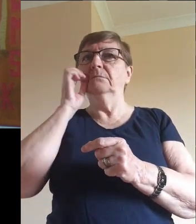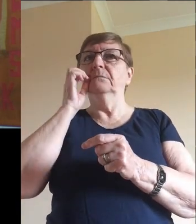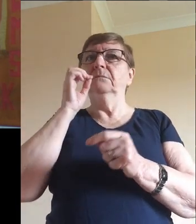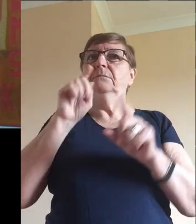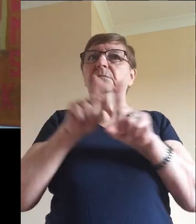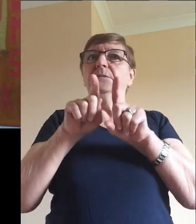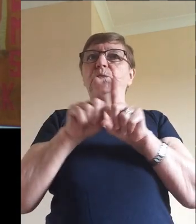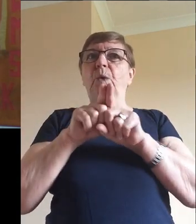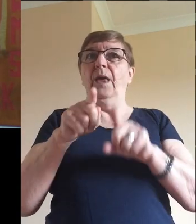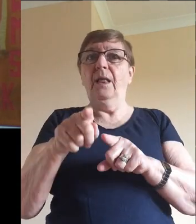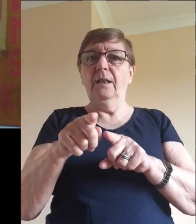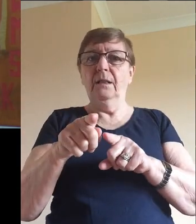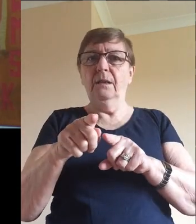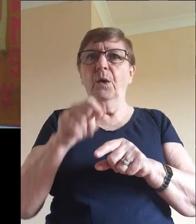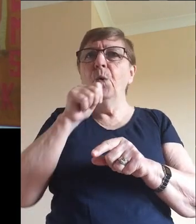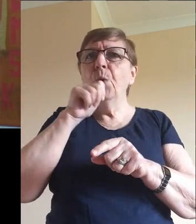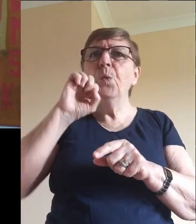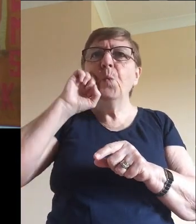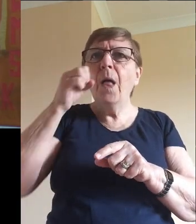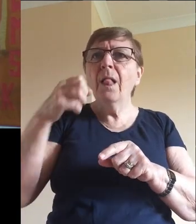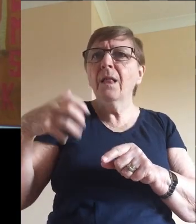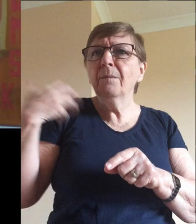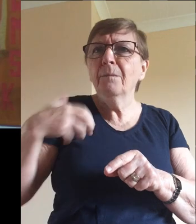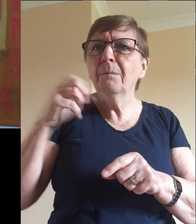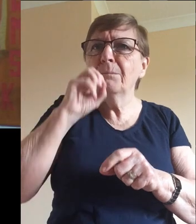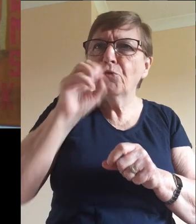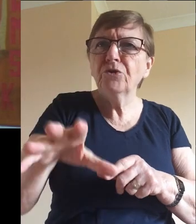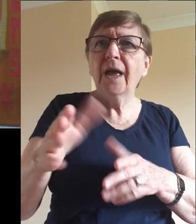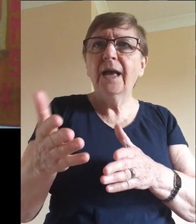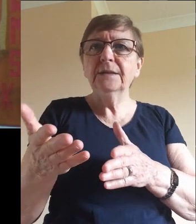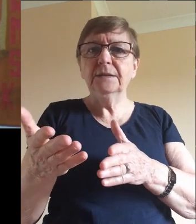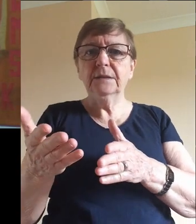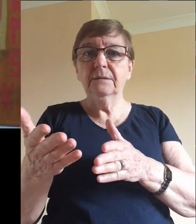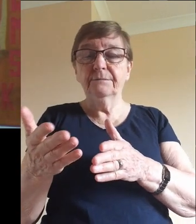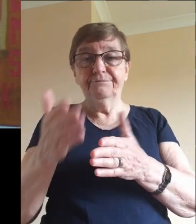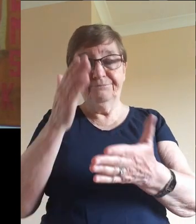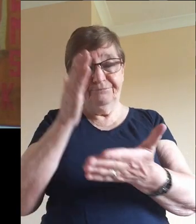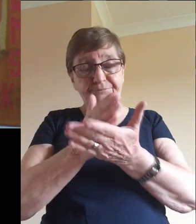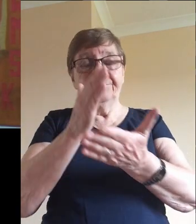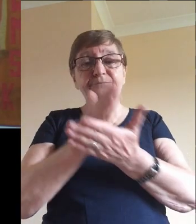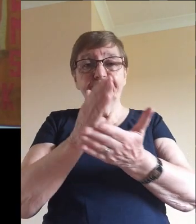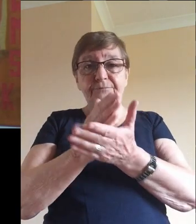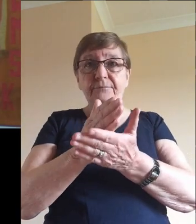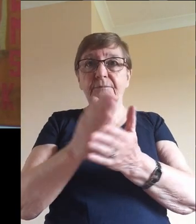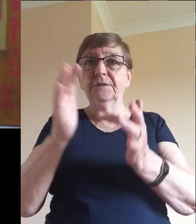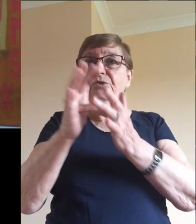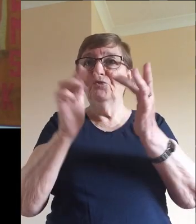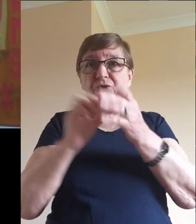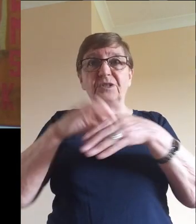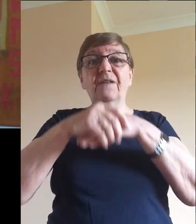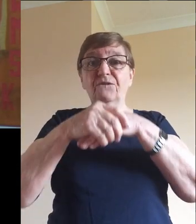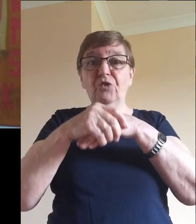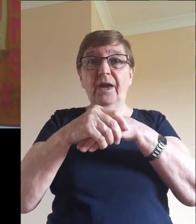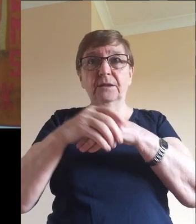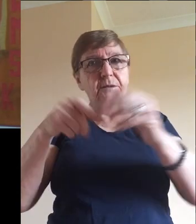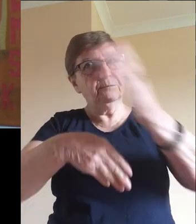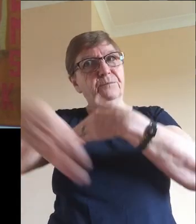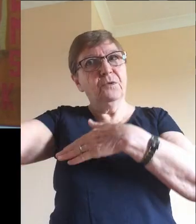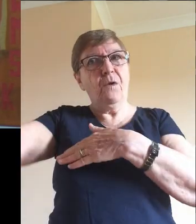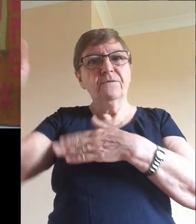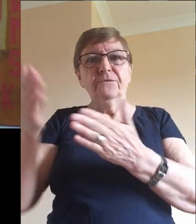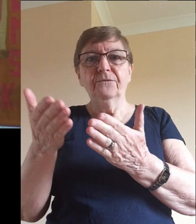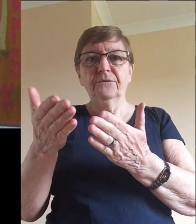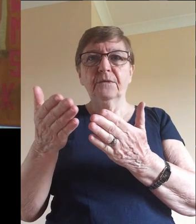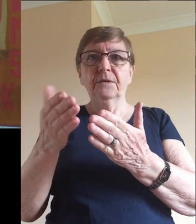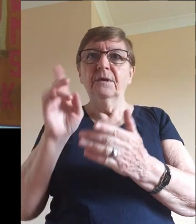Who of his generation protested? And sure enough, the disciples had cleared off. People